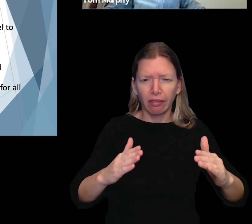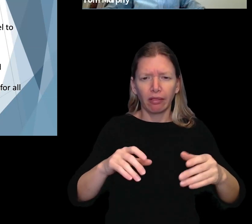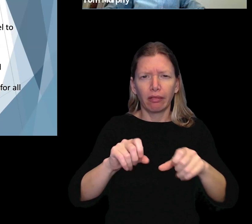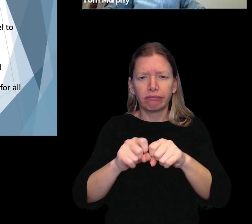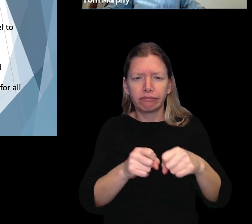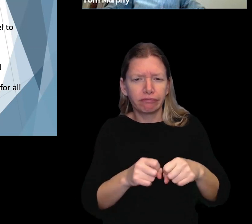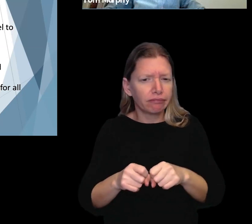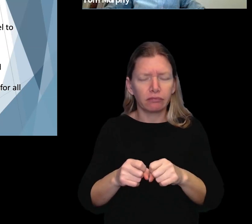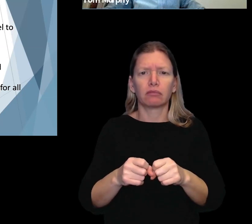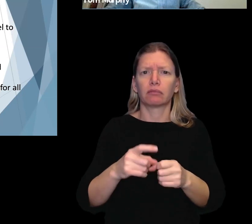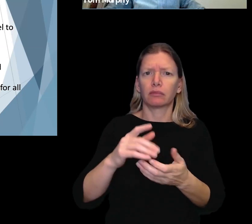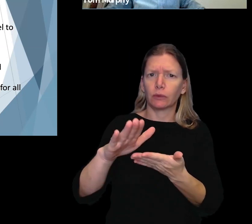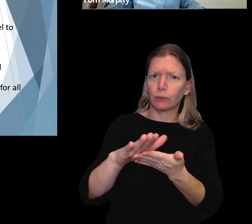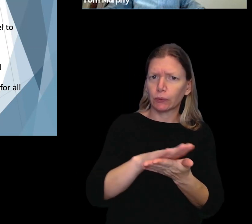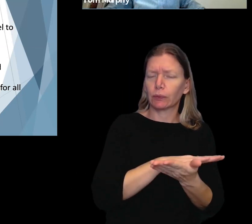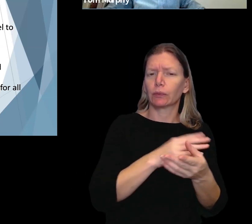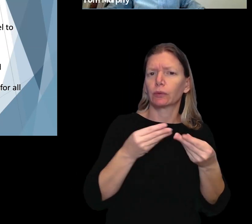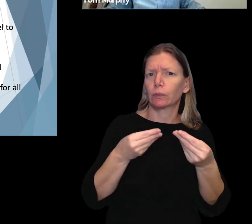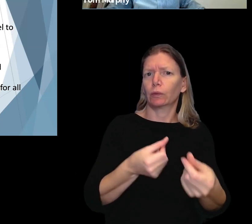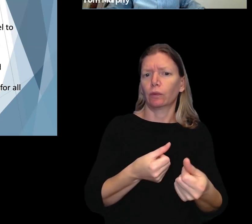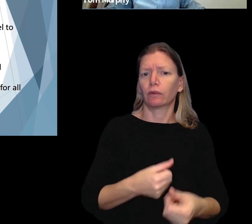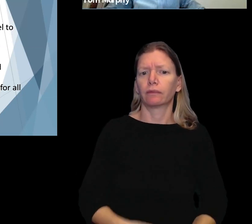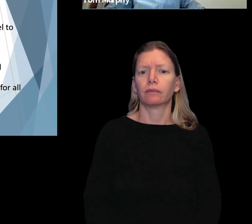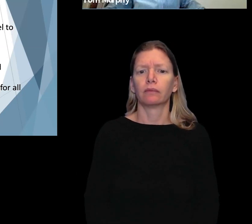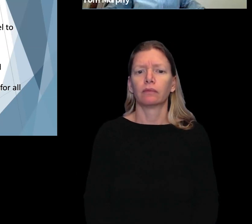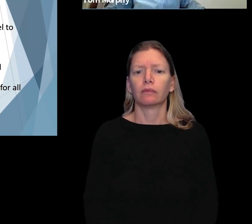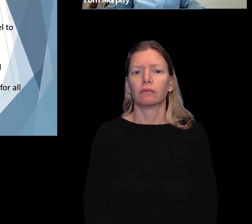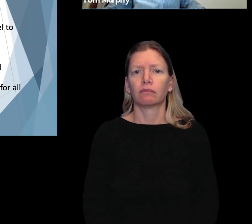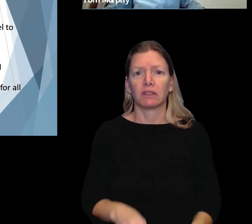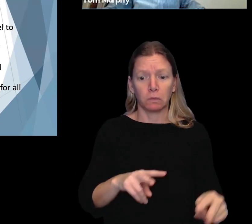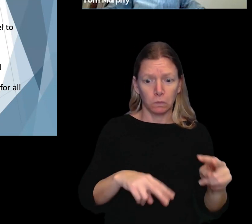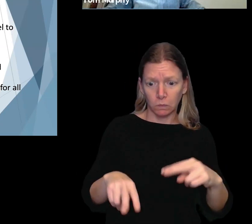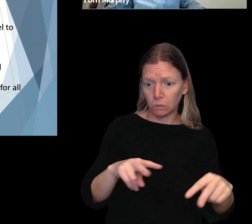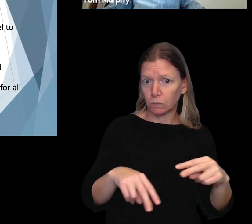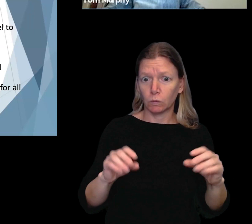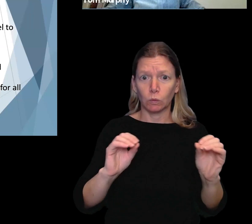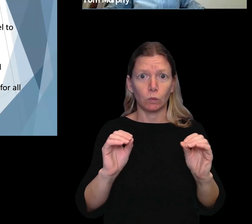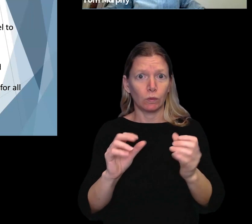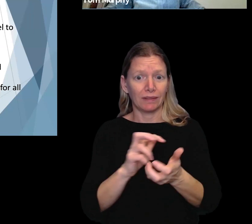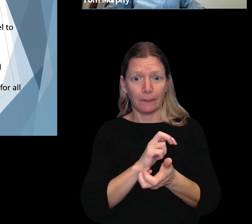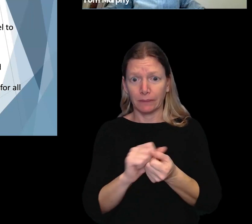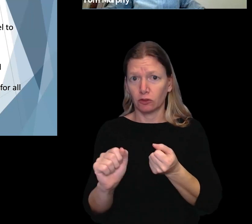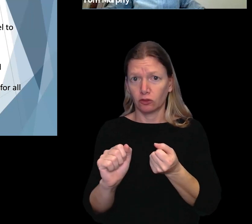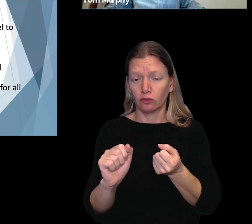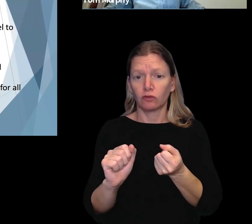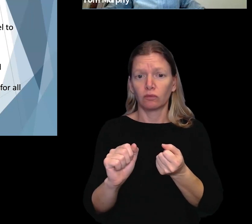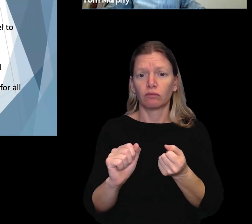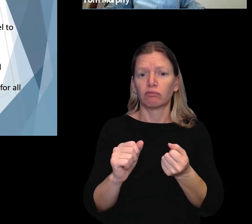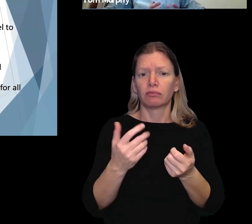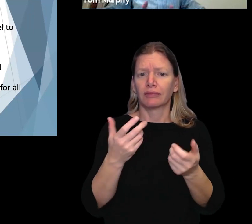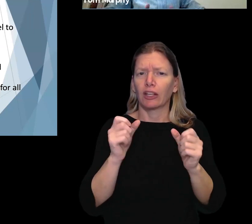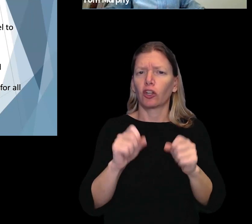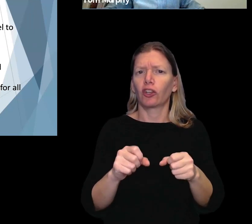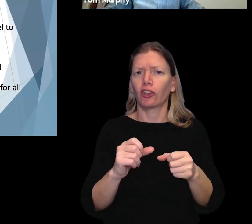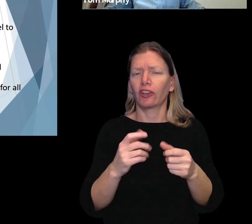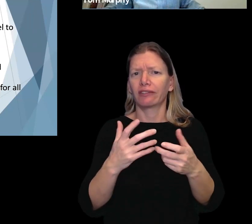it, that the surface itself is clear, and that there doesn't appear to be